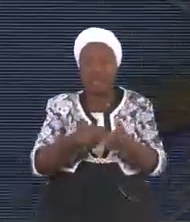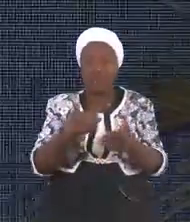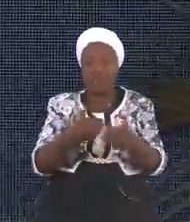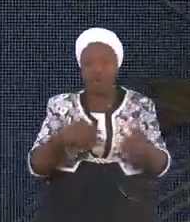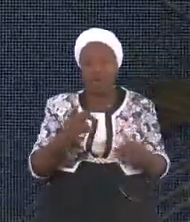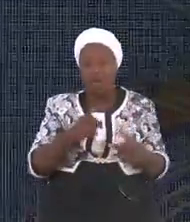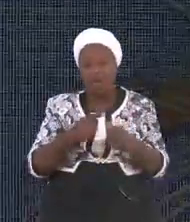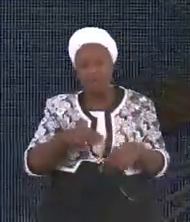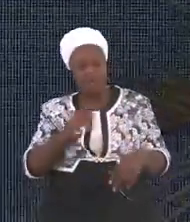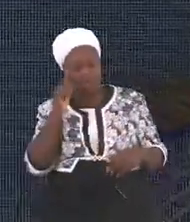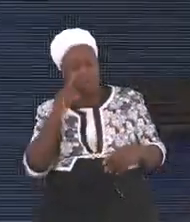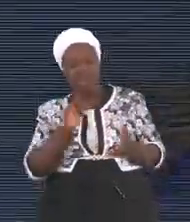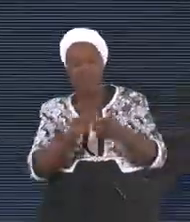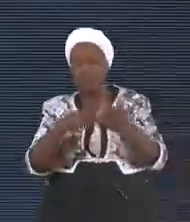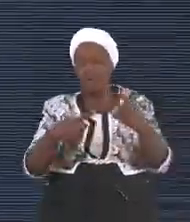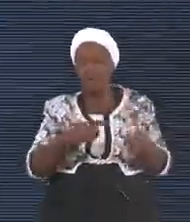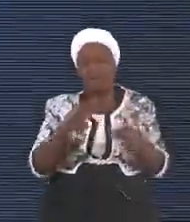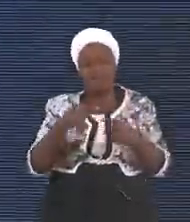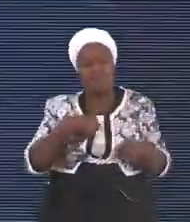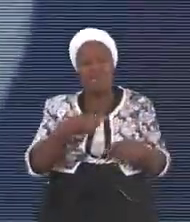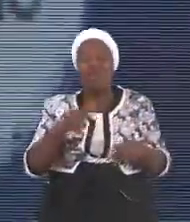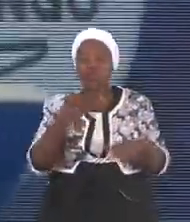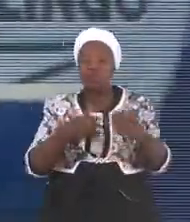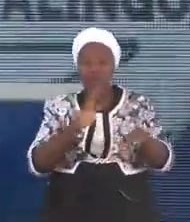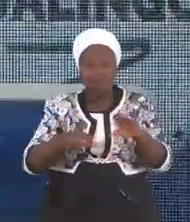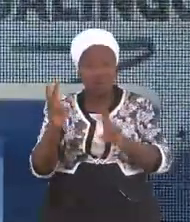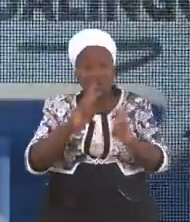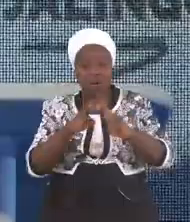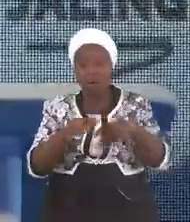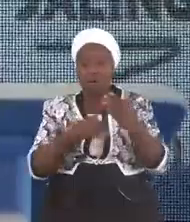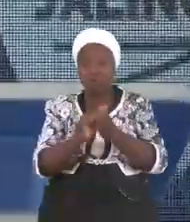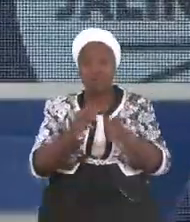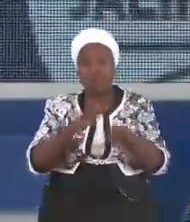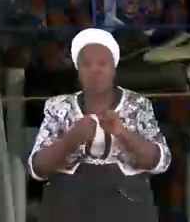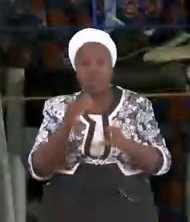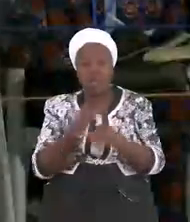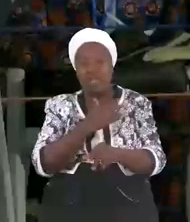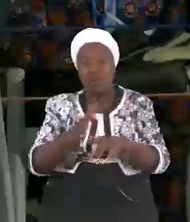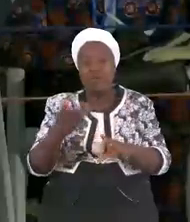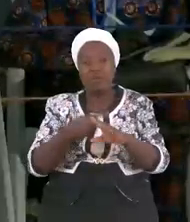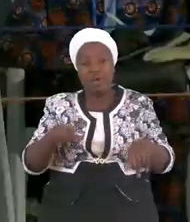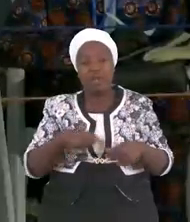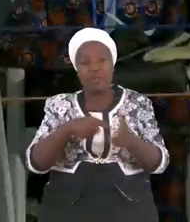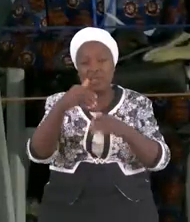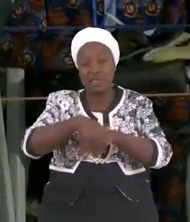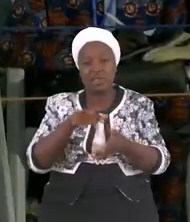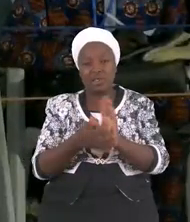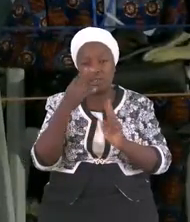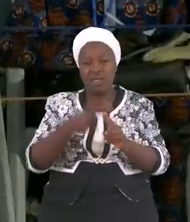those alien afflictions alleviated, taken away from your life in Jesus' name.